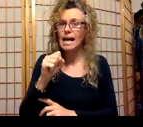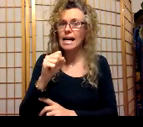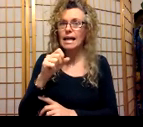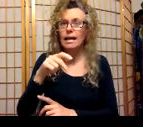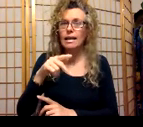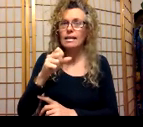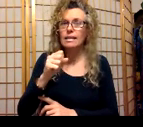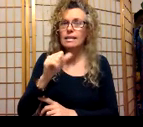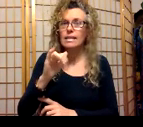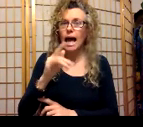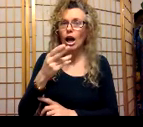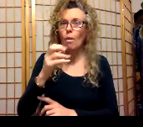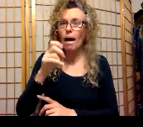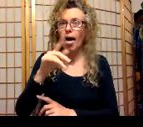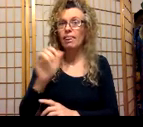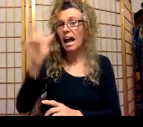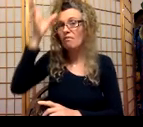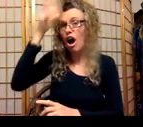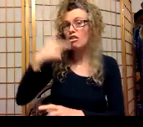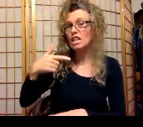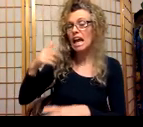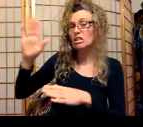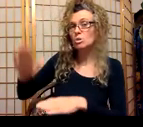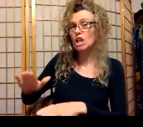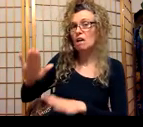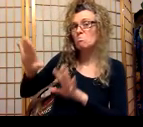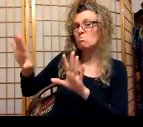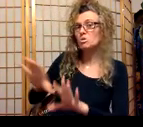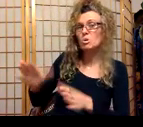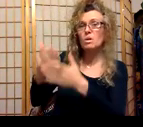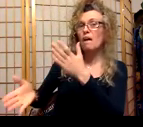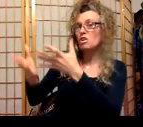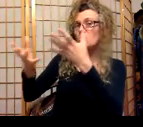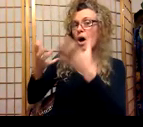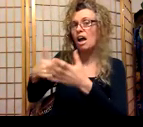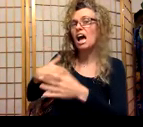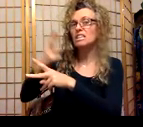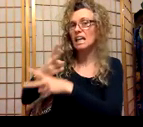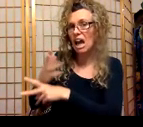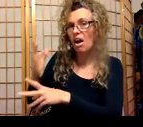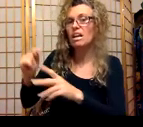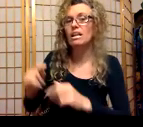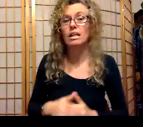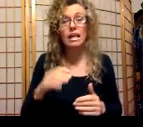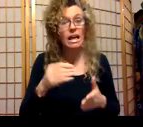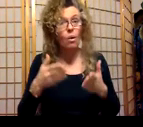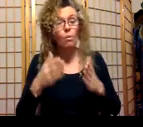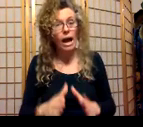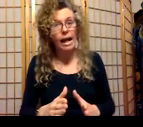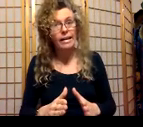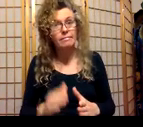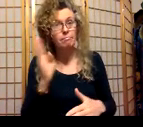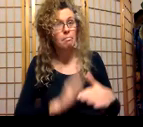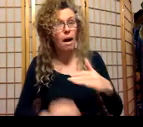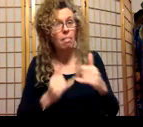Like a father saying to his child, do whatever you want, I'll take care of it. In a way, it all